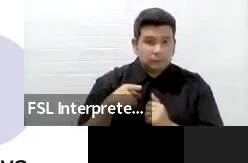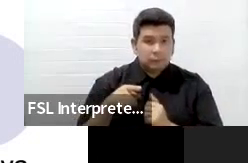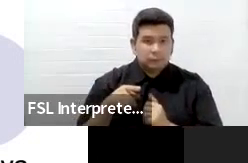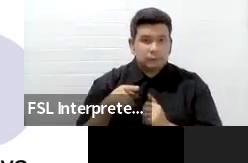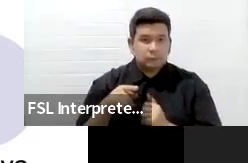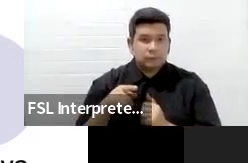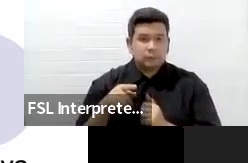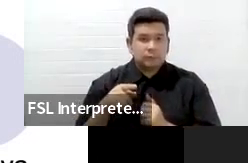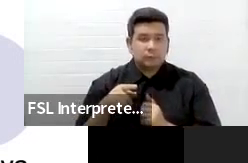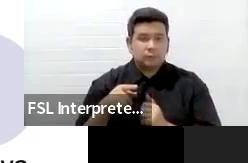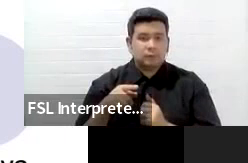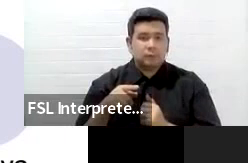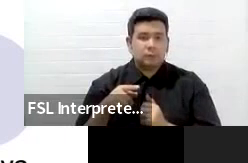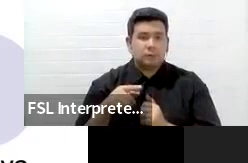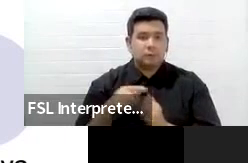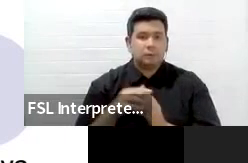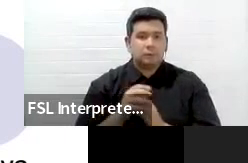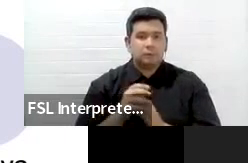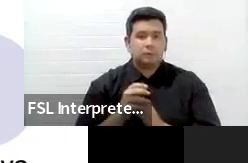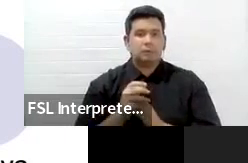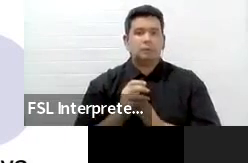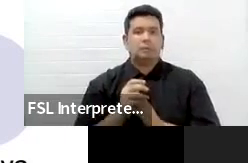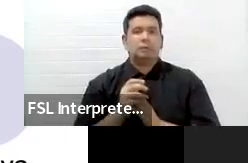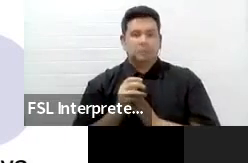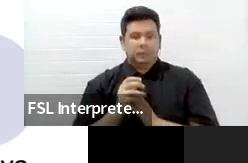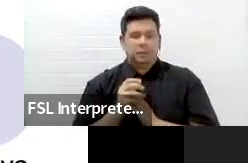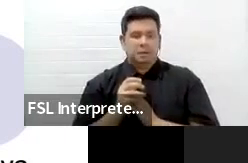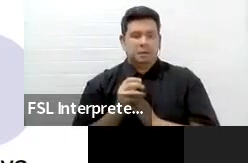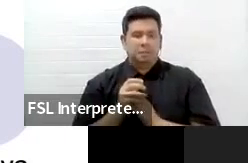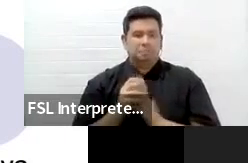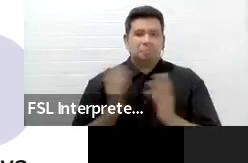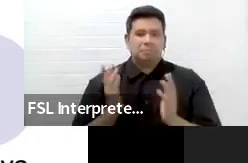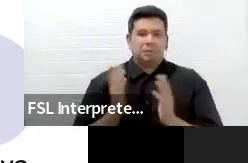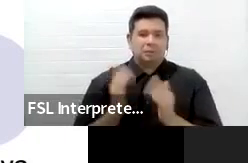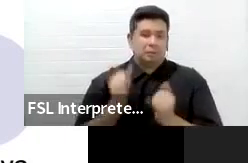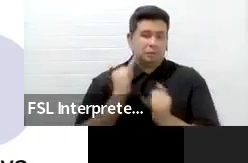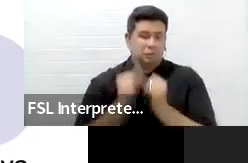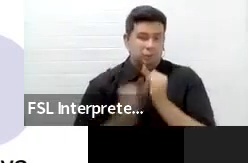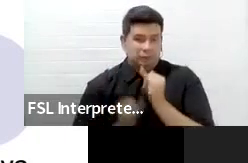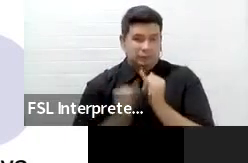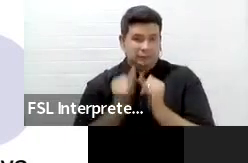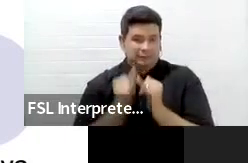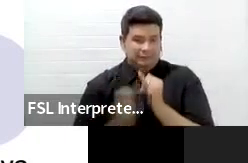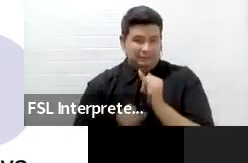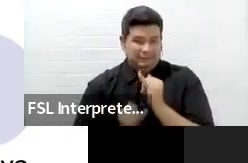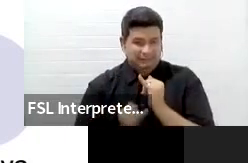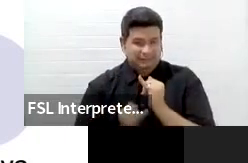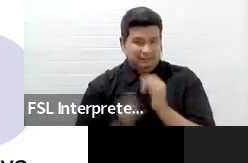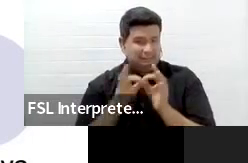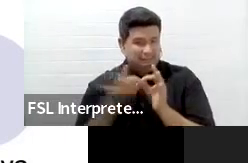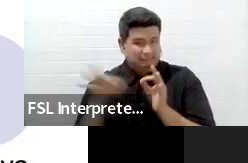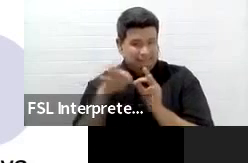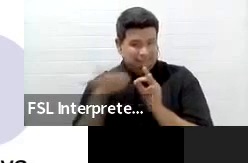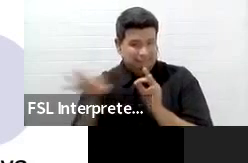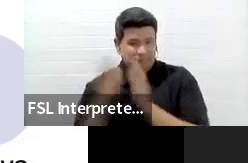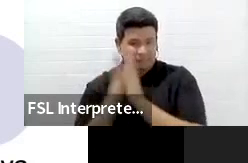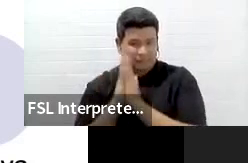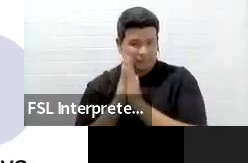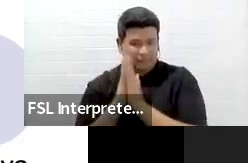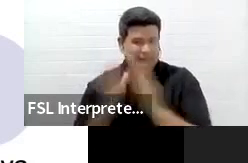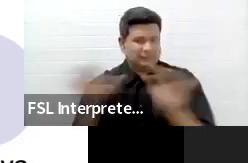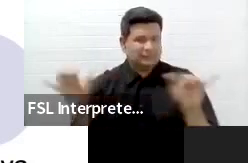saying lahatur ng mga bagay-bagayan tur sa letanyatarum ay siyang larawatum ng